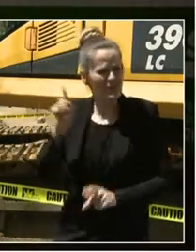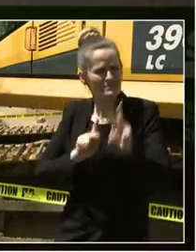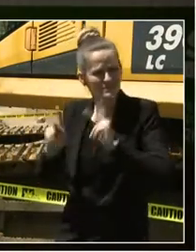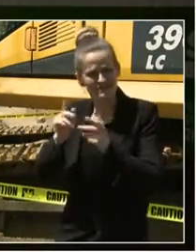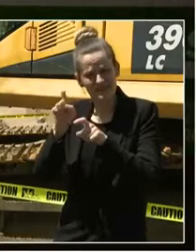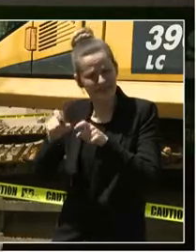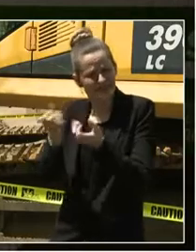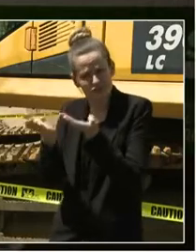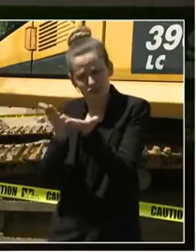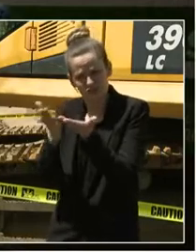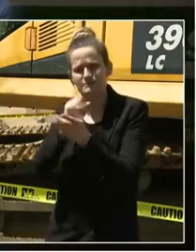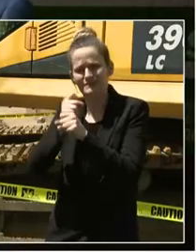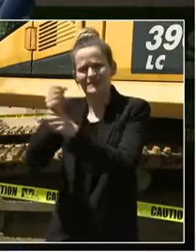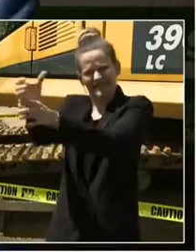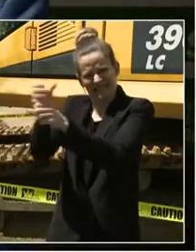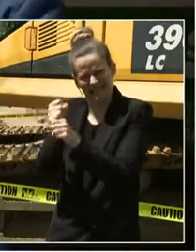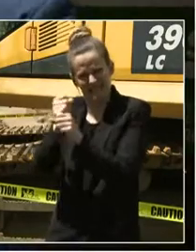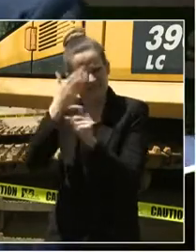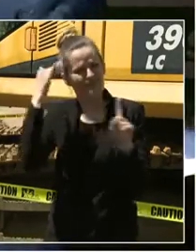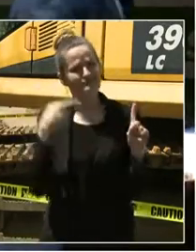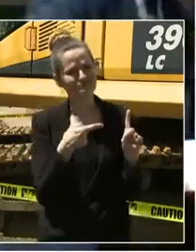Thank